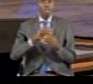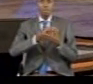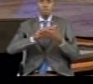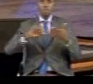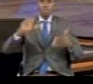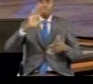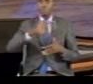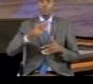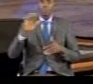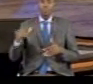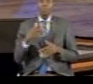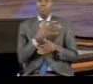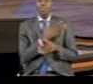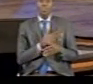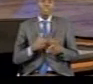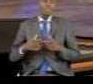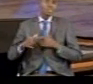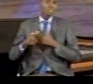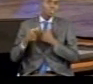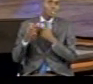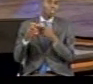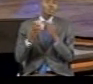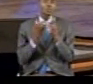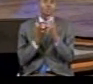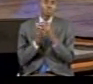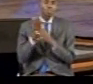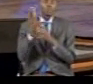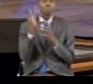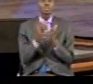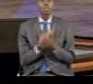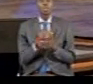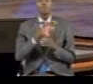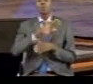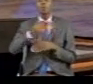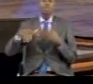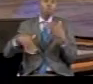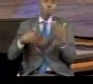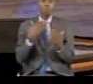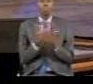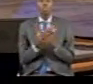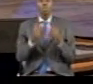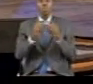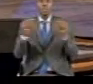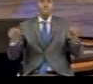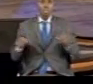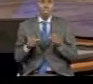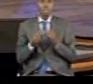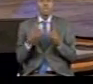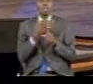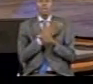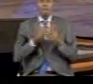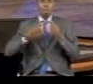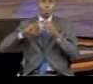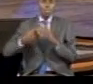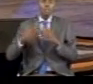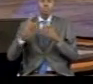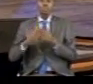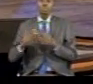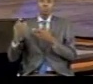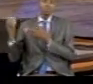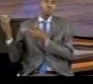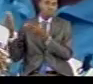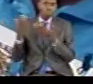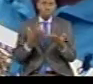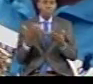ran through that whole region round about and began to carry about in